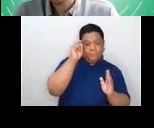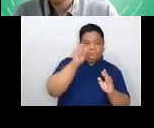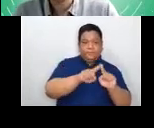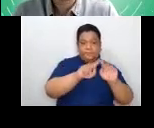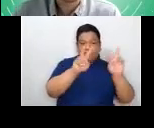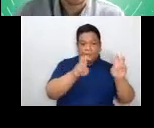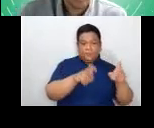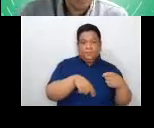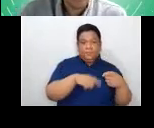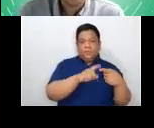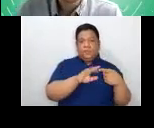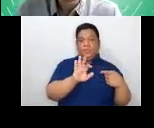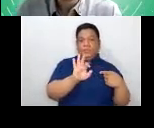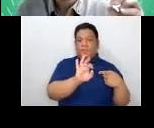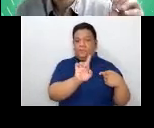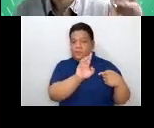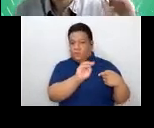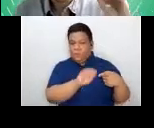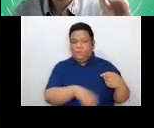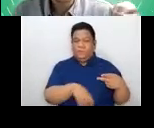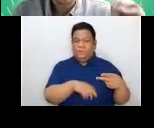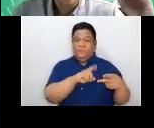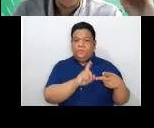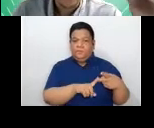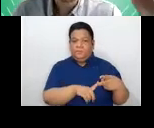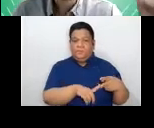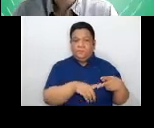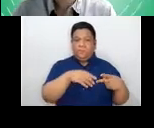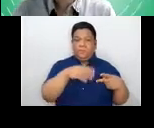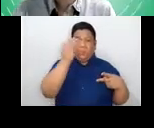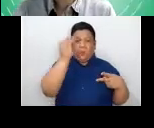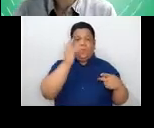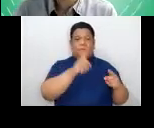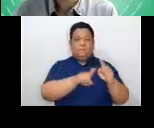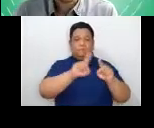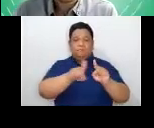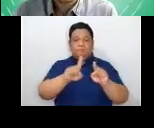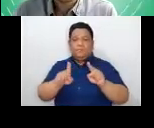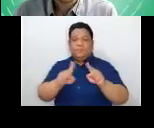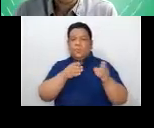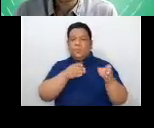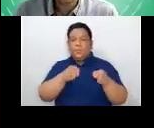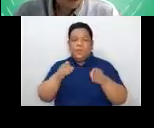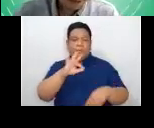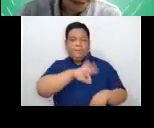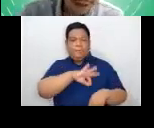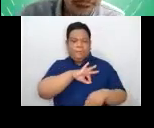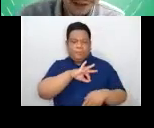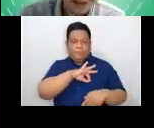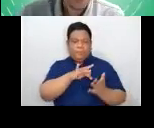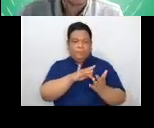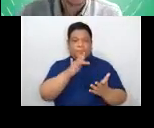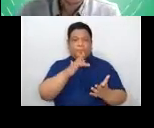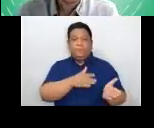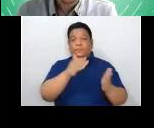example, fused deposition modeling. That's because they are all different forms of additive manufacturing. And when we talk about the other